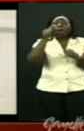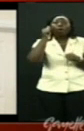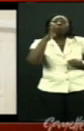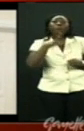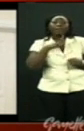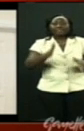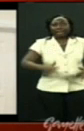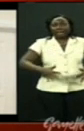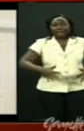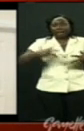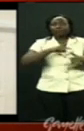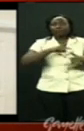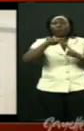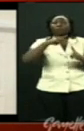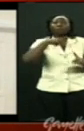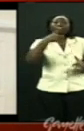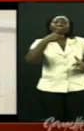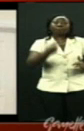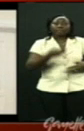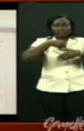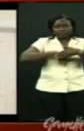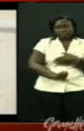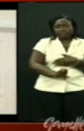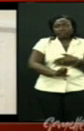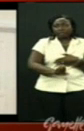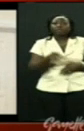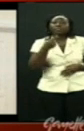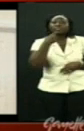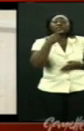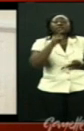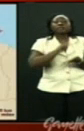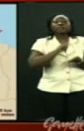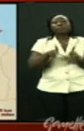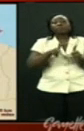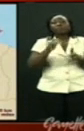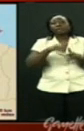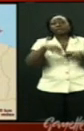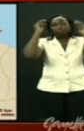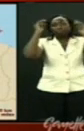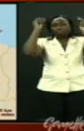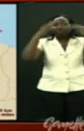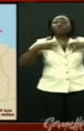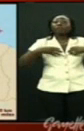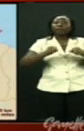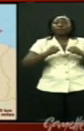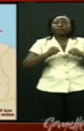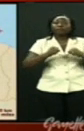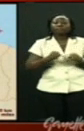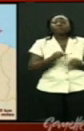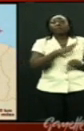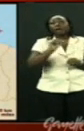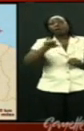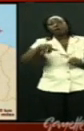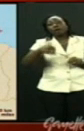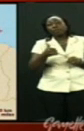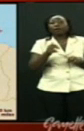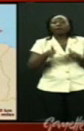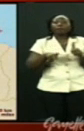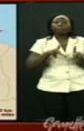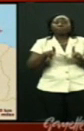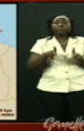childbirth. The Cabinet has mandated that officials in the Ministry of Health, regional health services, and other personnel in